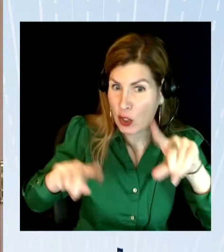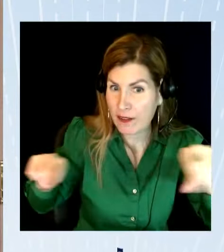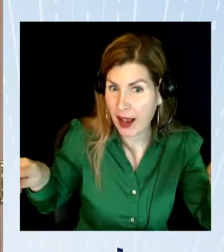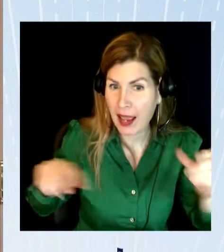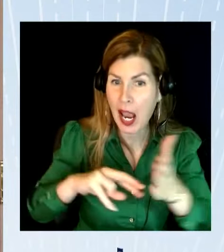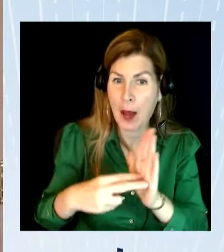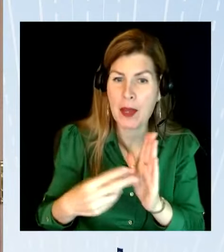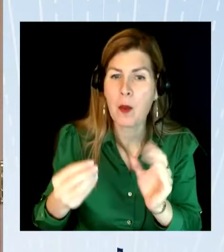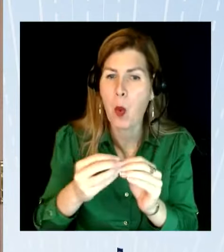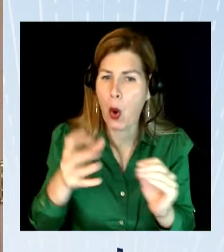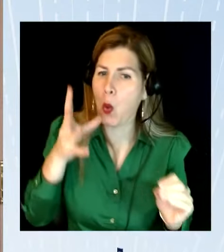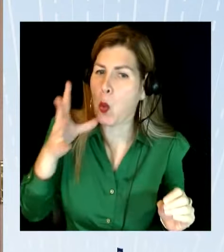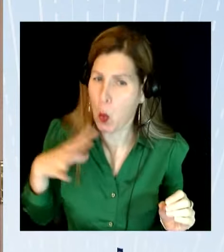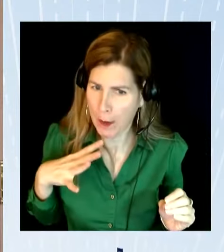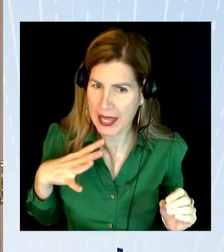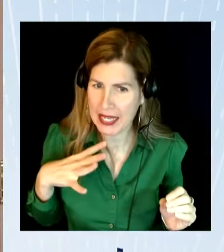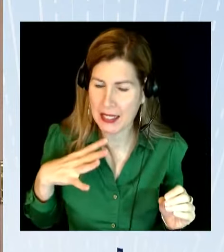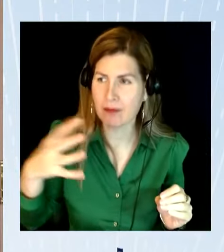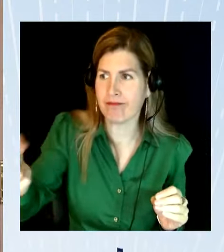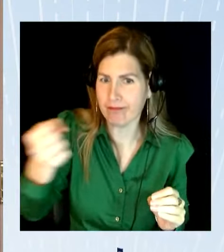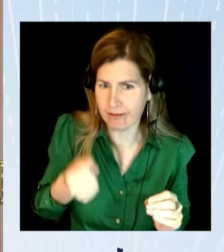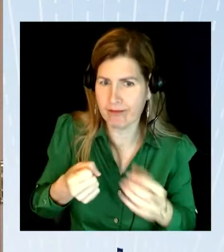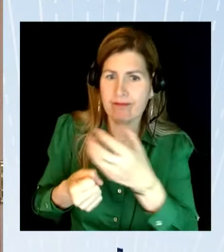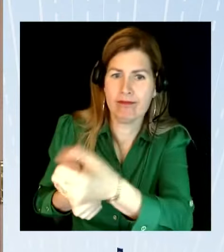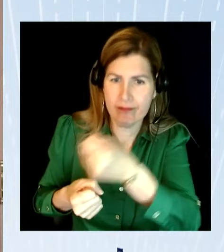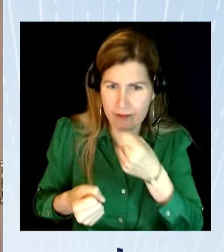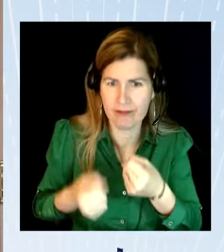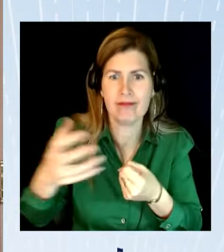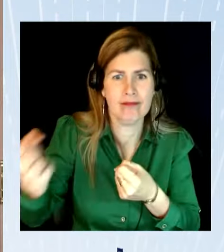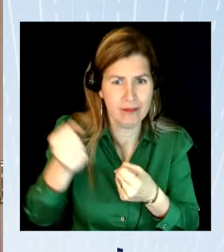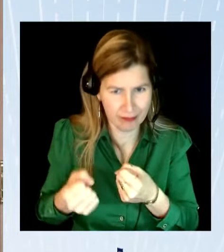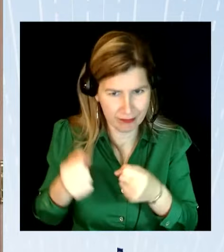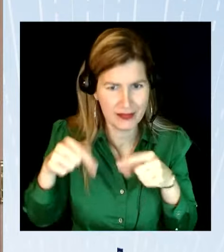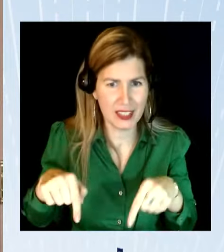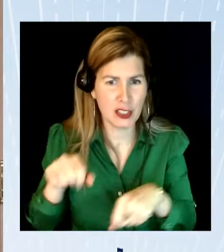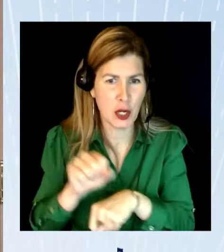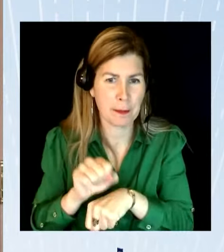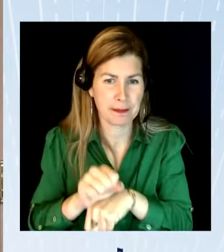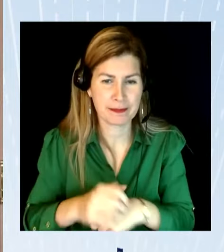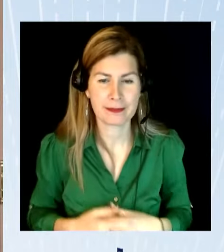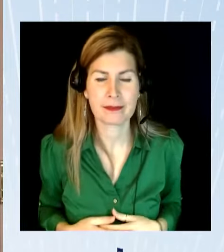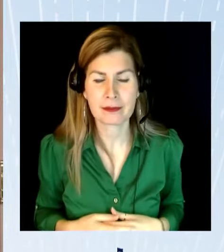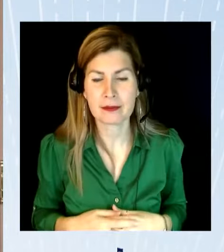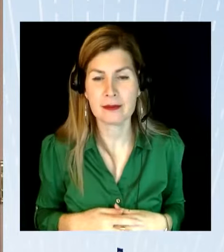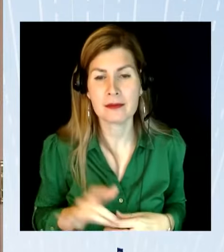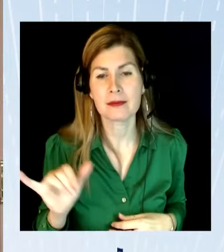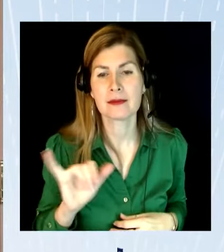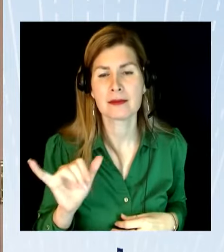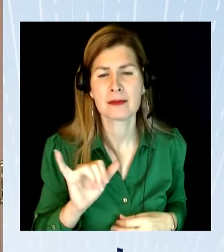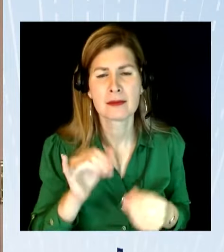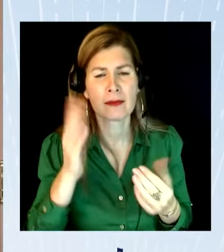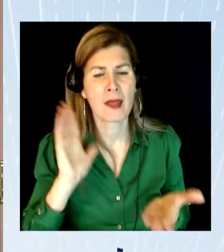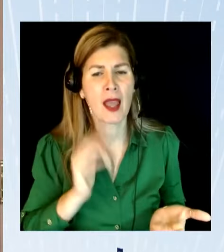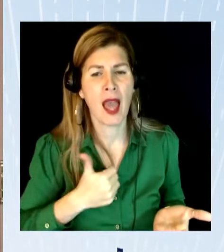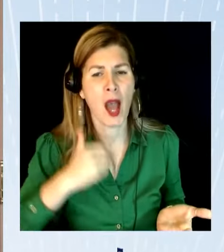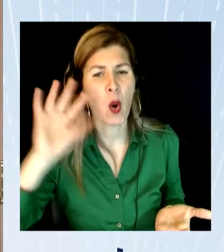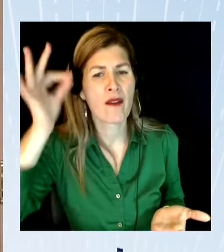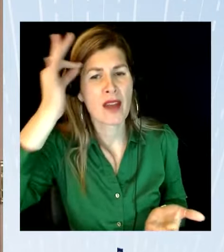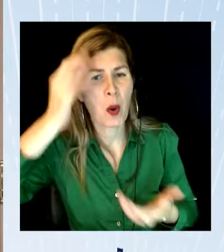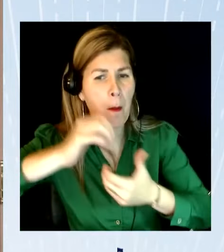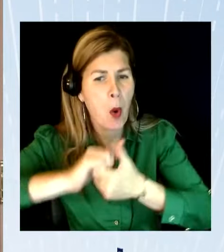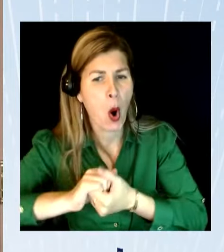women into the trades and into these jobs. I also want to talk about how our federal partnership with the